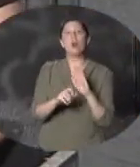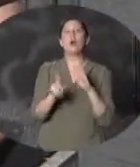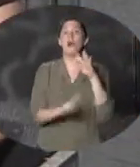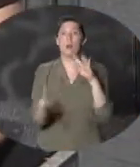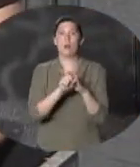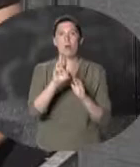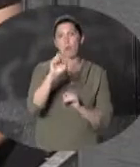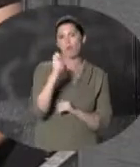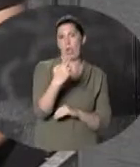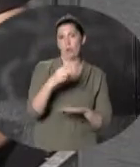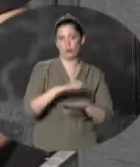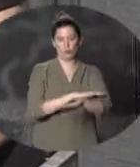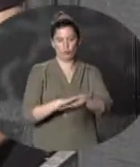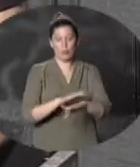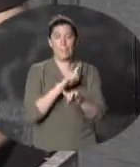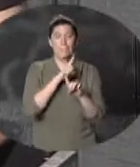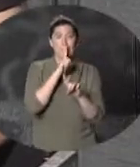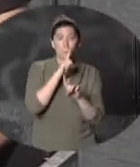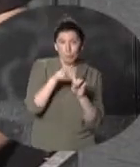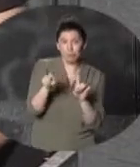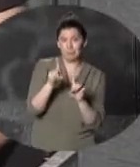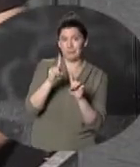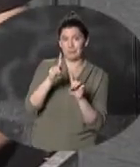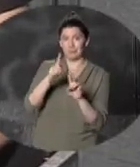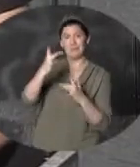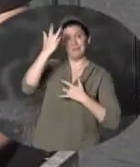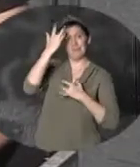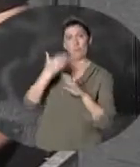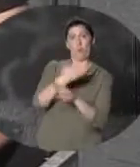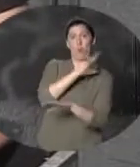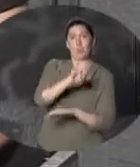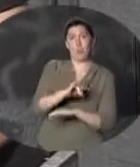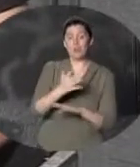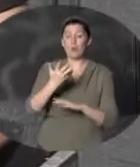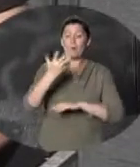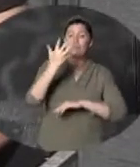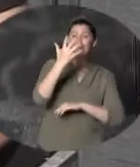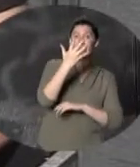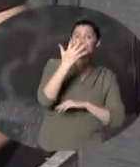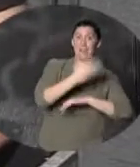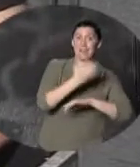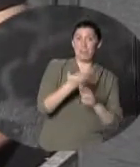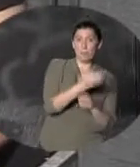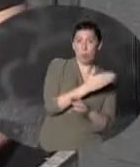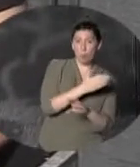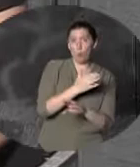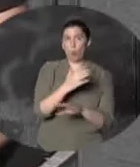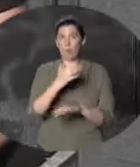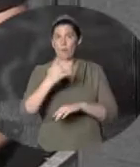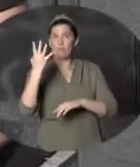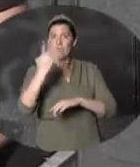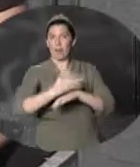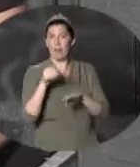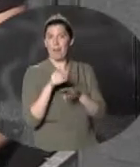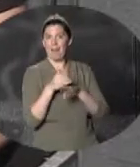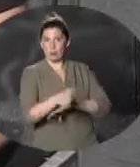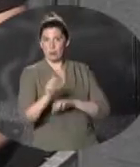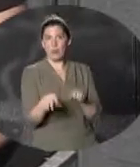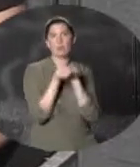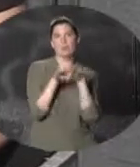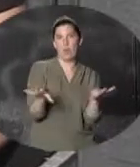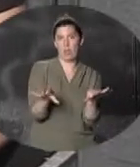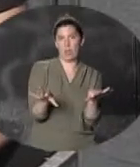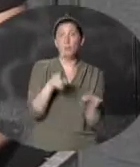but they're infective way before the rash and after, 5 days before and 4 days after. So we really think about measles as a